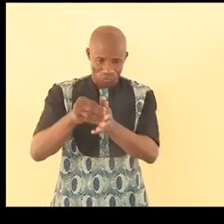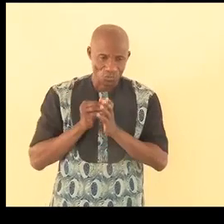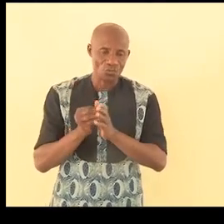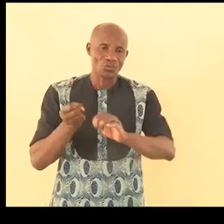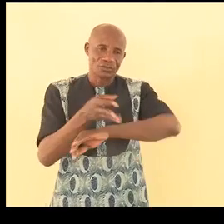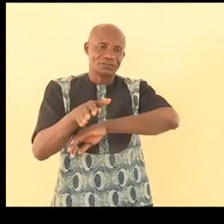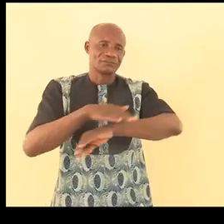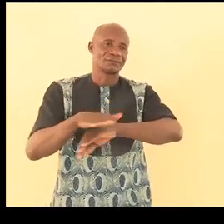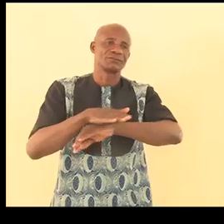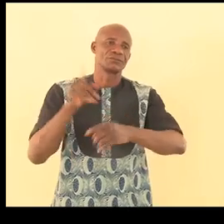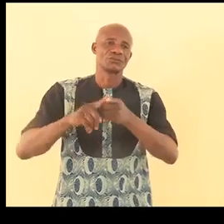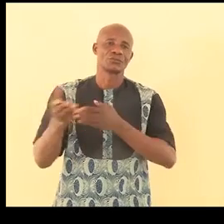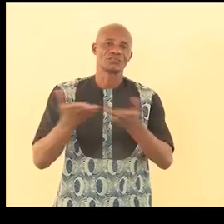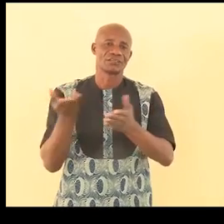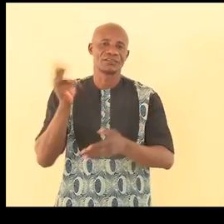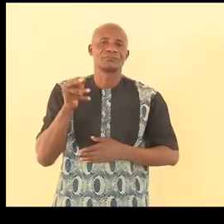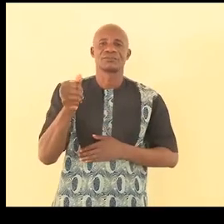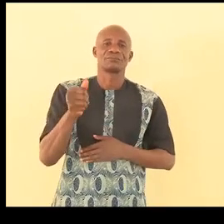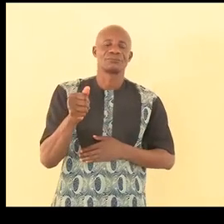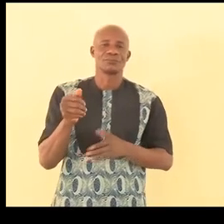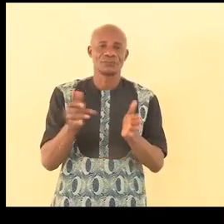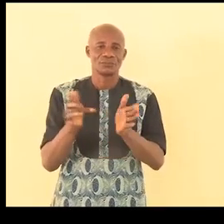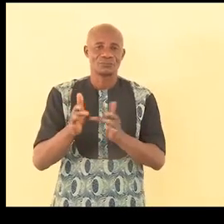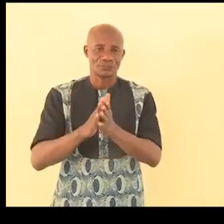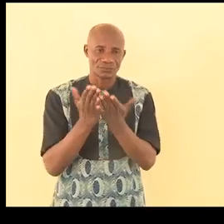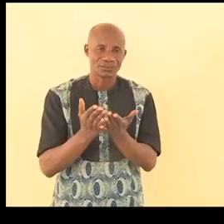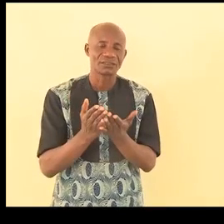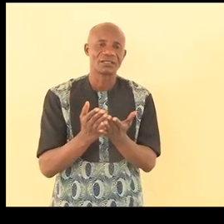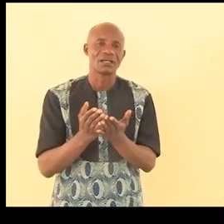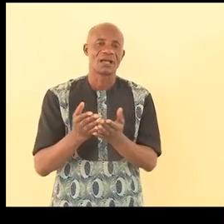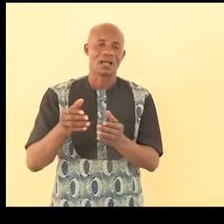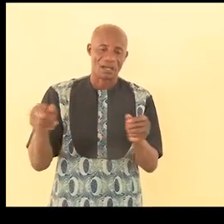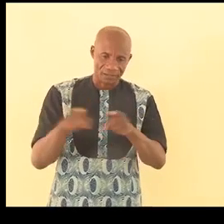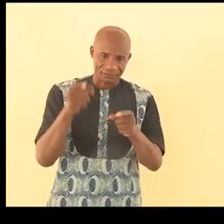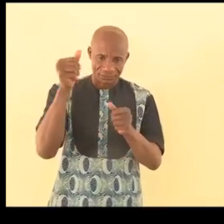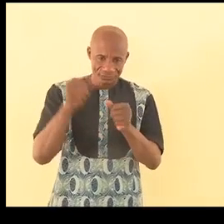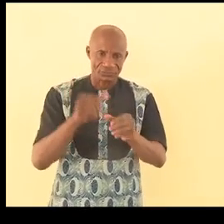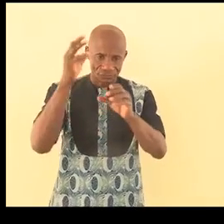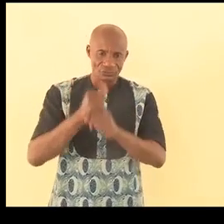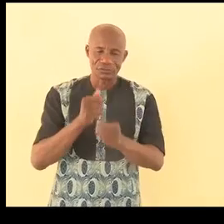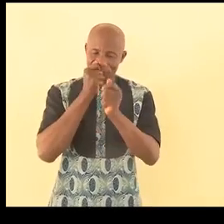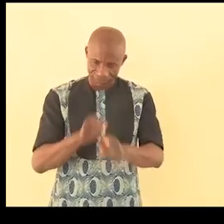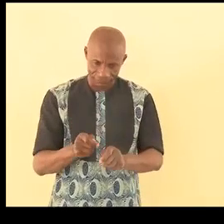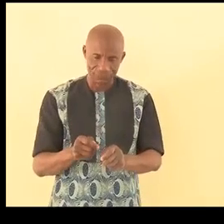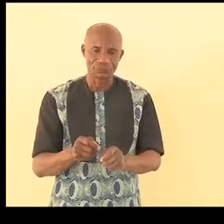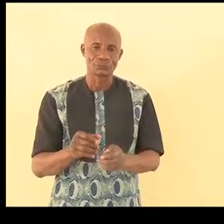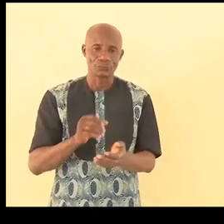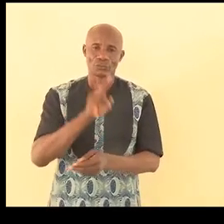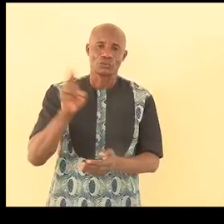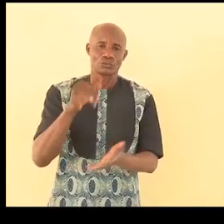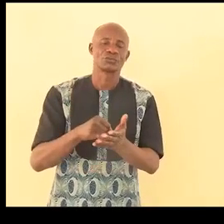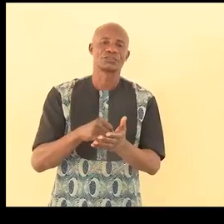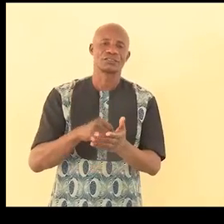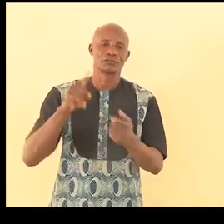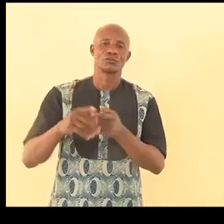serve himself. Scripture says, as each has received a gift, use it to serve one another